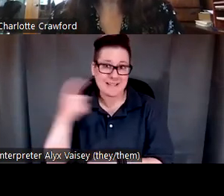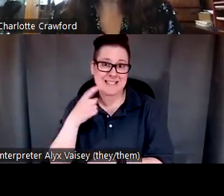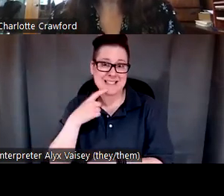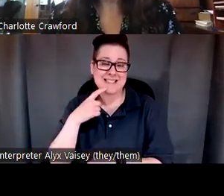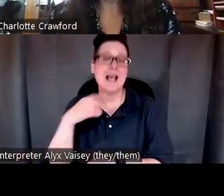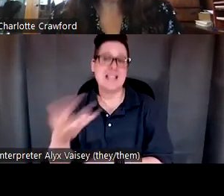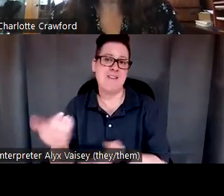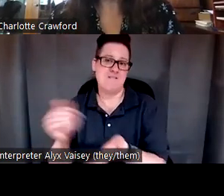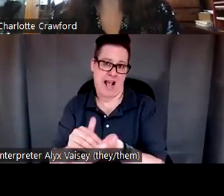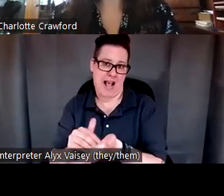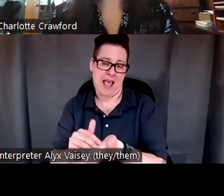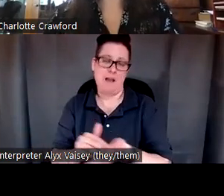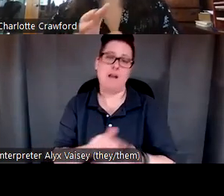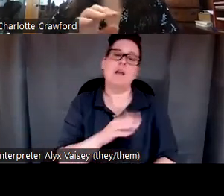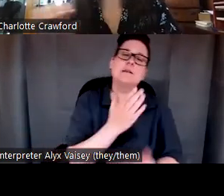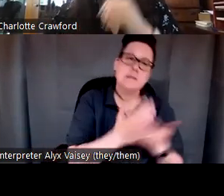Okay, does that help?